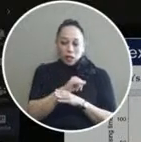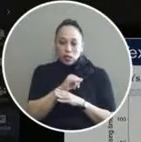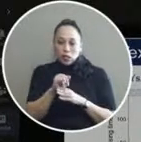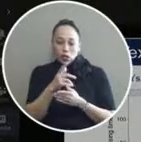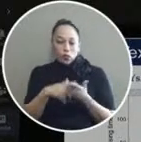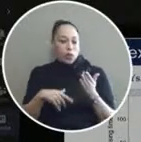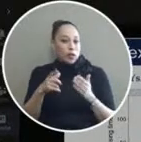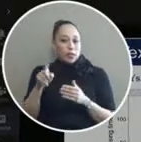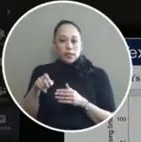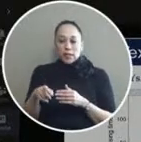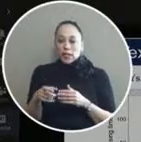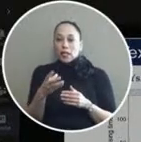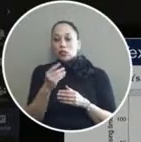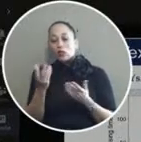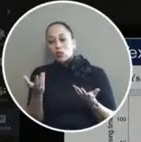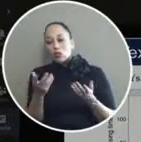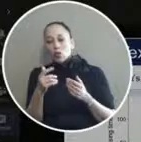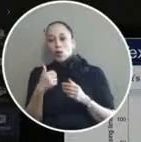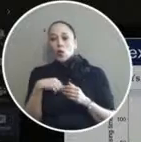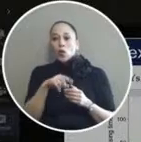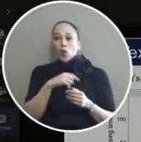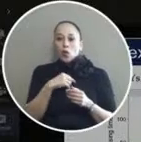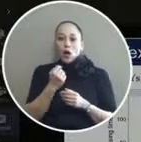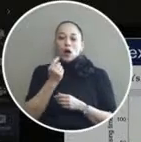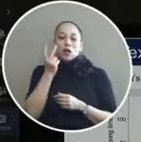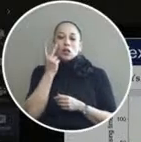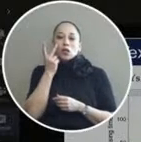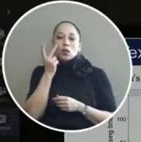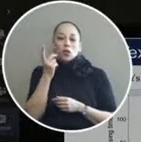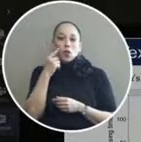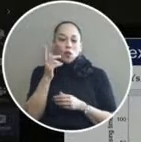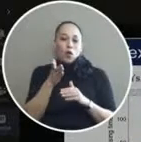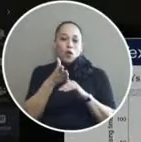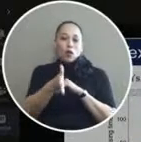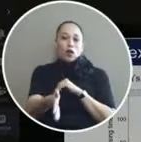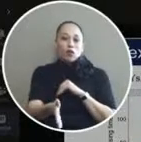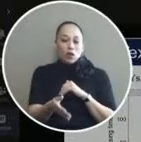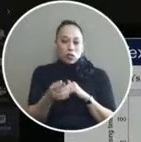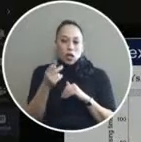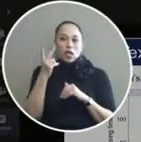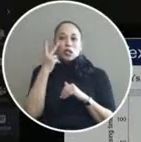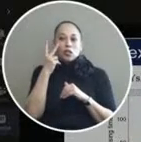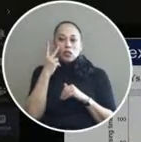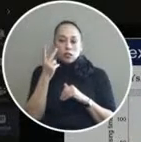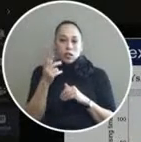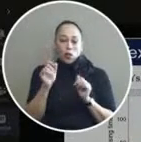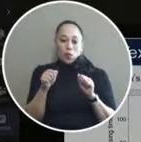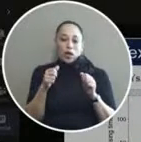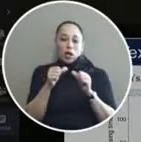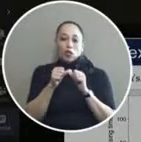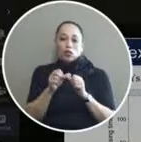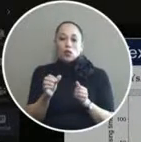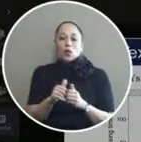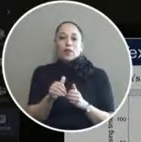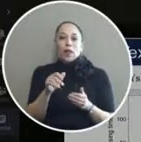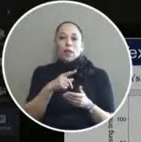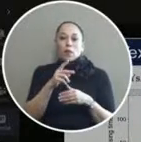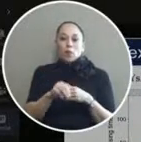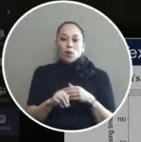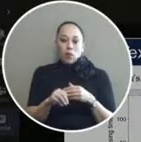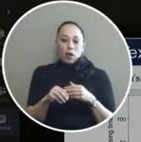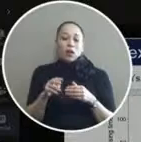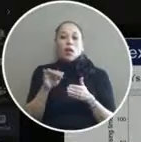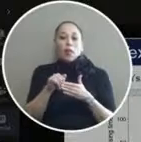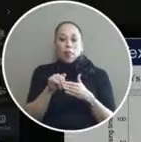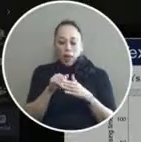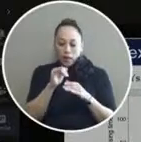it's needed. And so we're looking at that at the crossings to see if we do need to continue the program. We want to continue to support